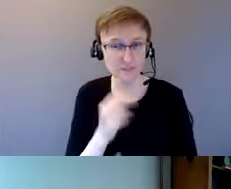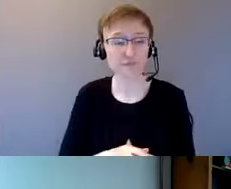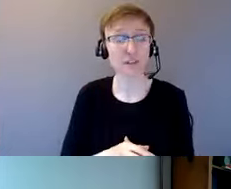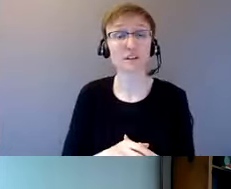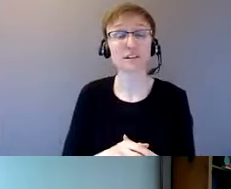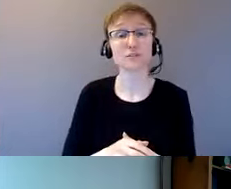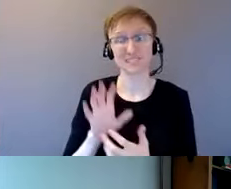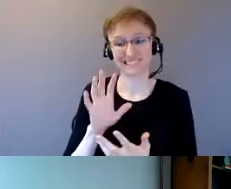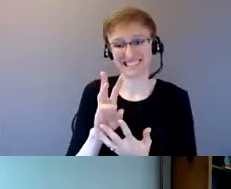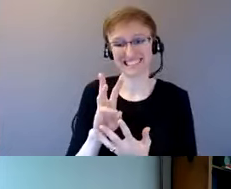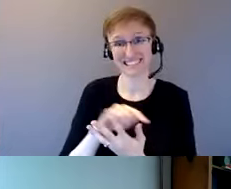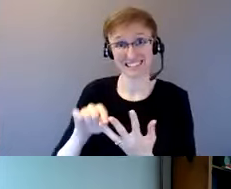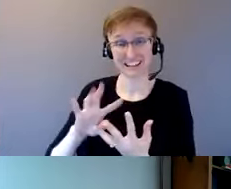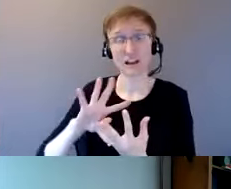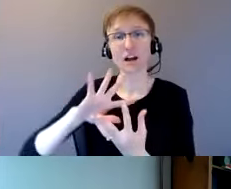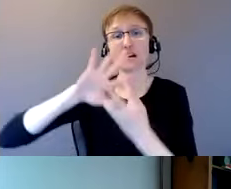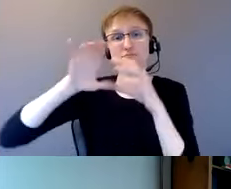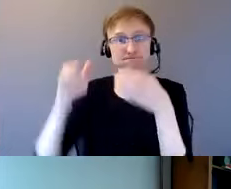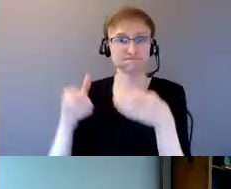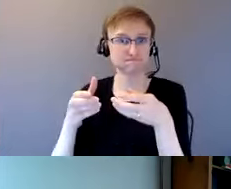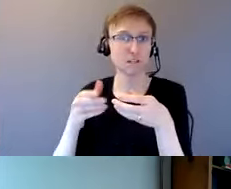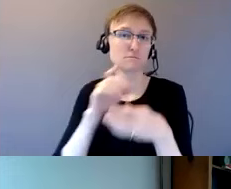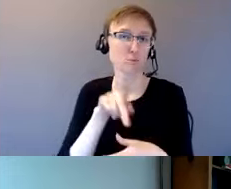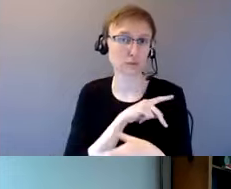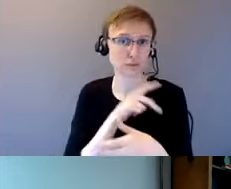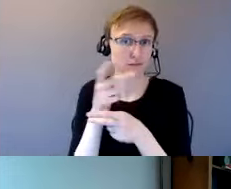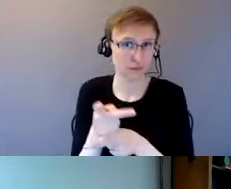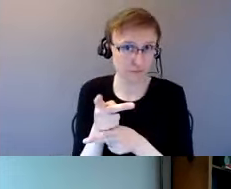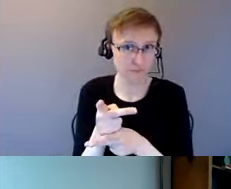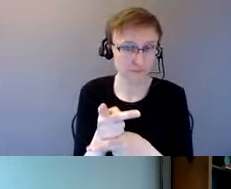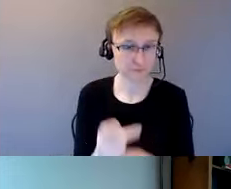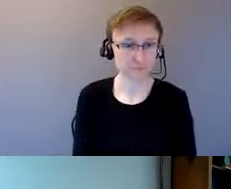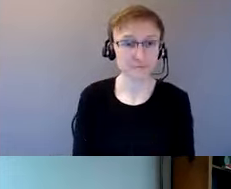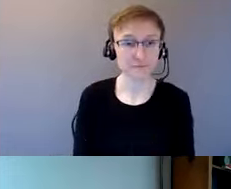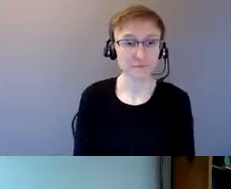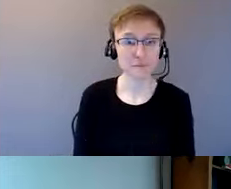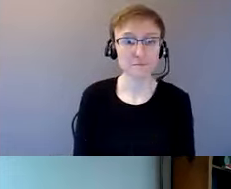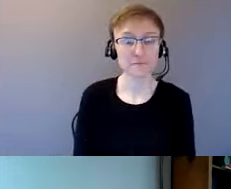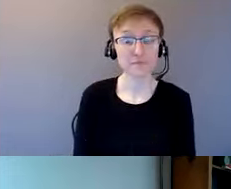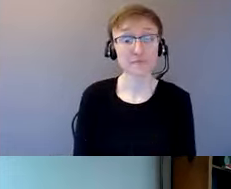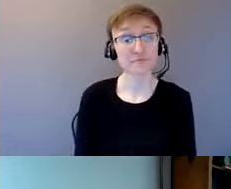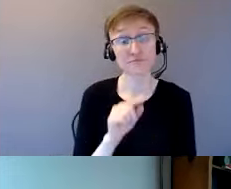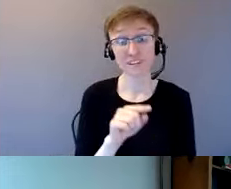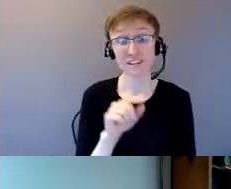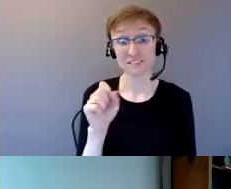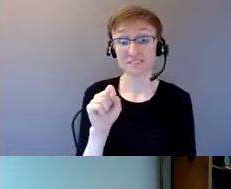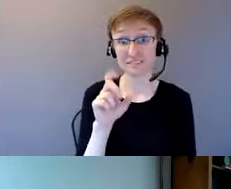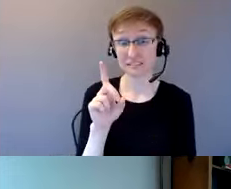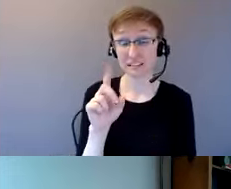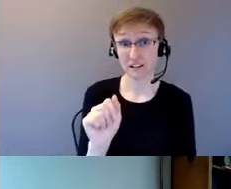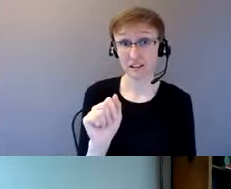make up the personal care realm. So the Substitute Decisions Act has given capacity